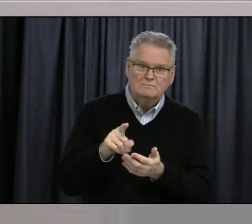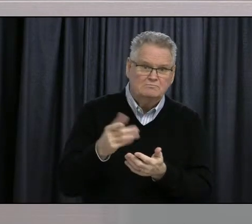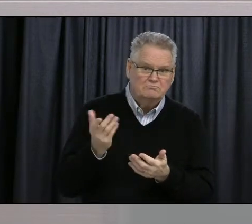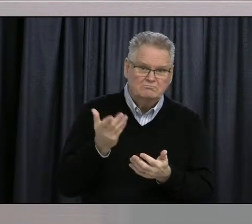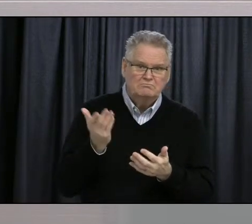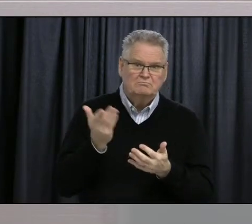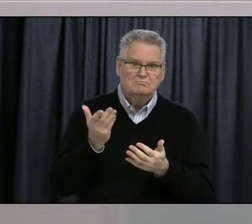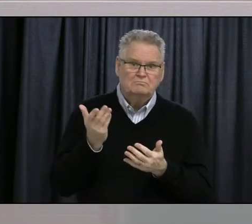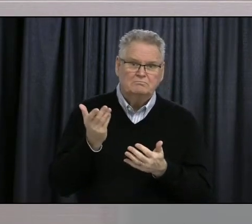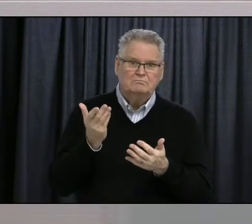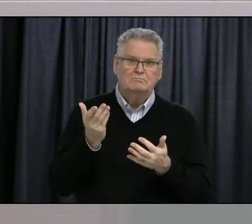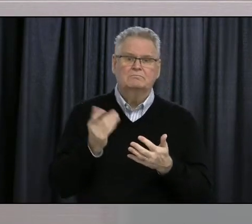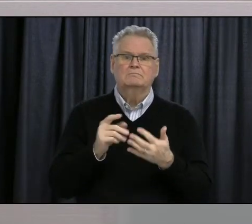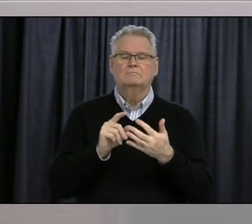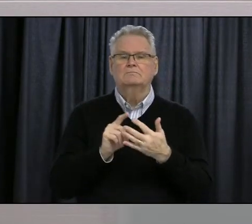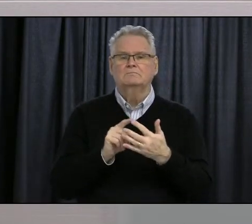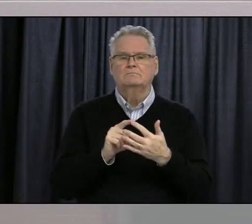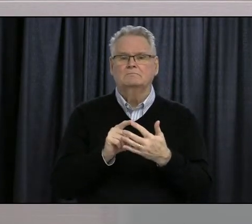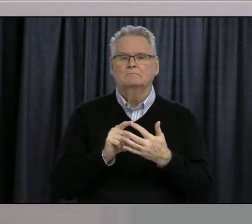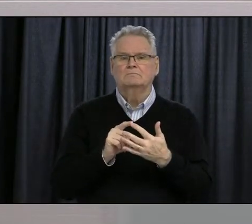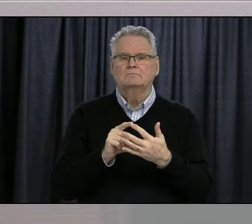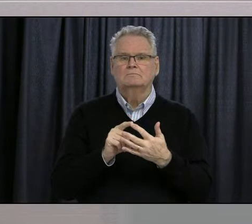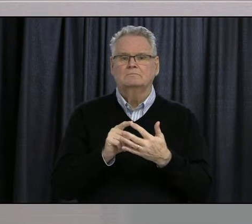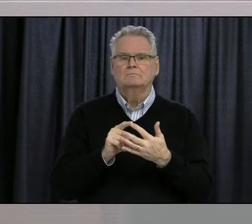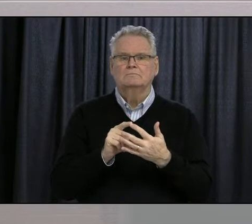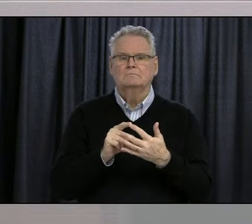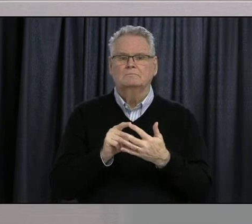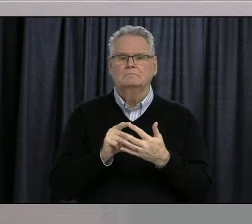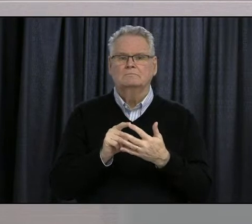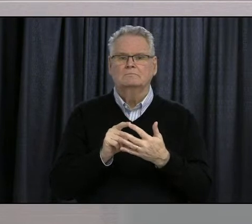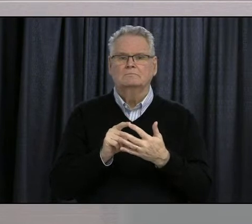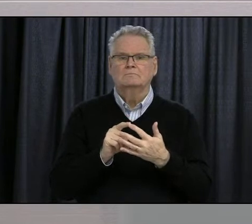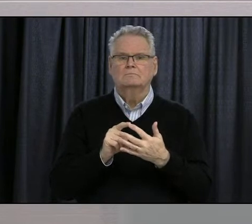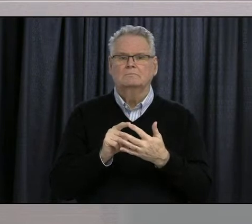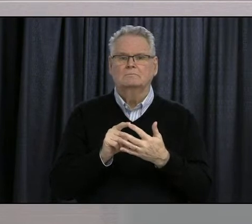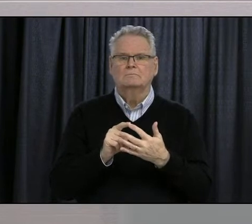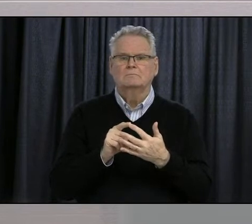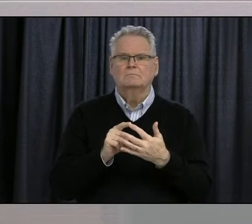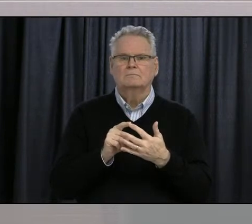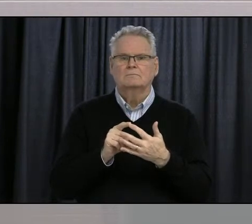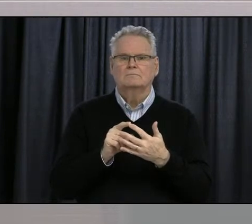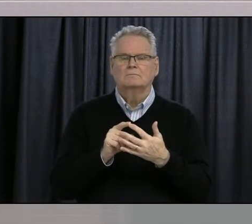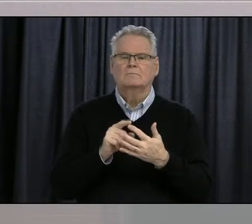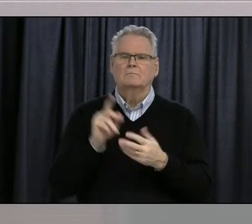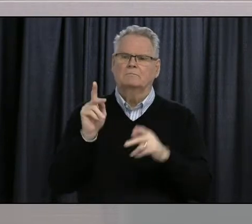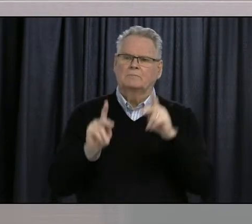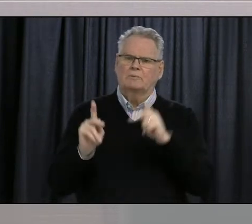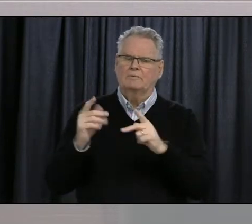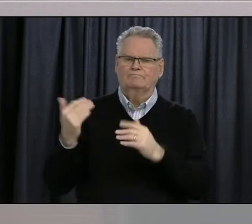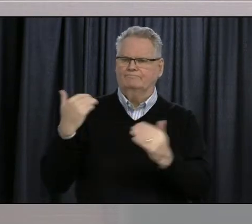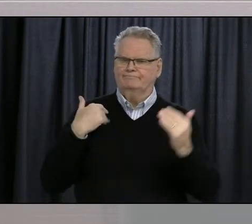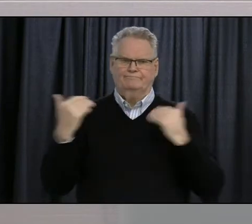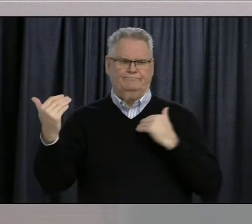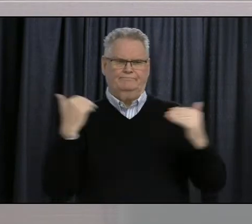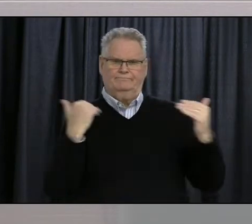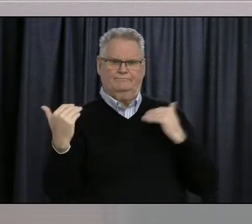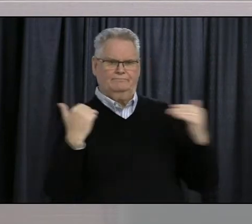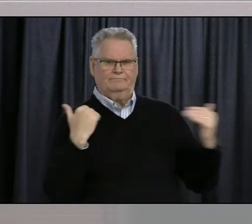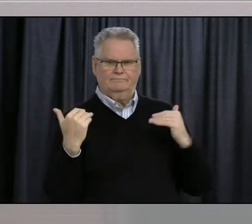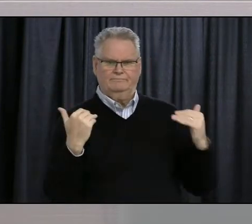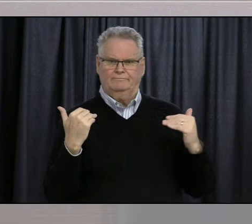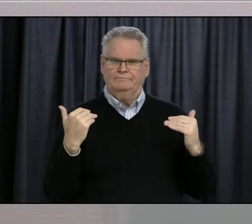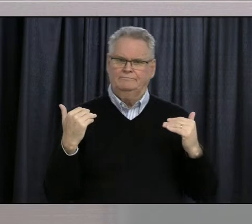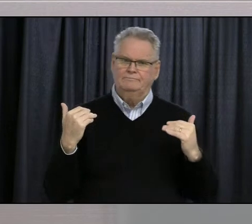Yes, I do. We get constant questions from people, as I'm sure you do, that who want to